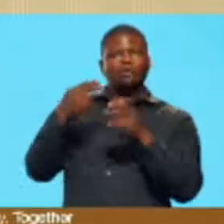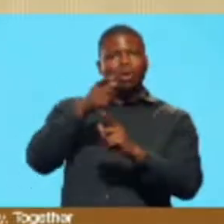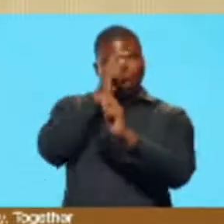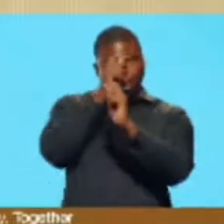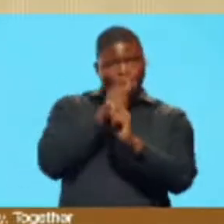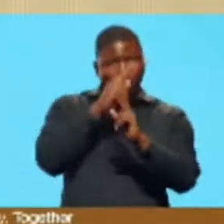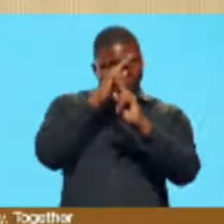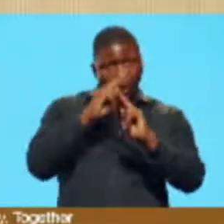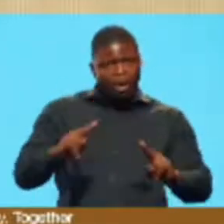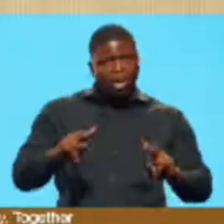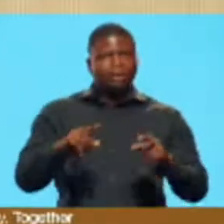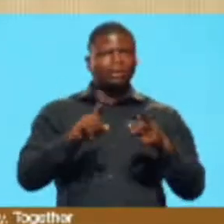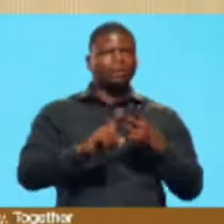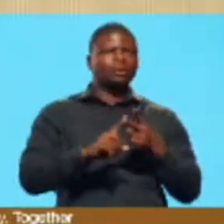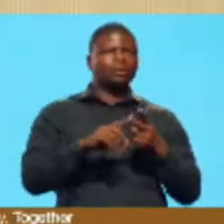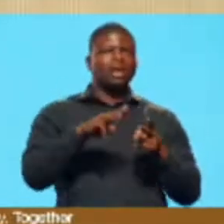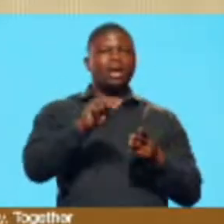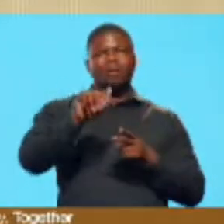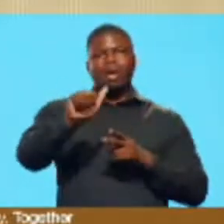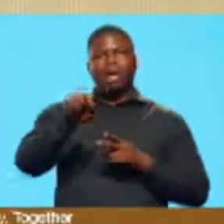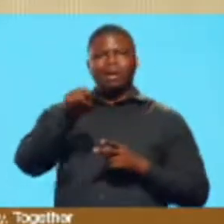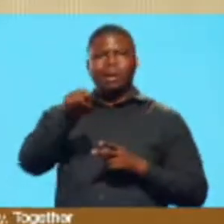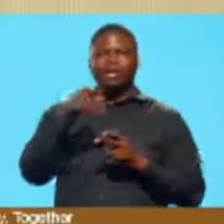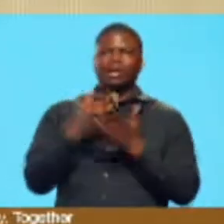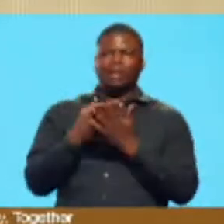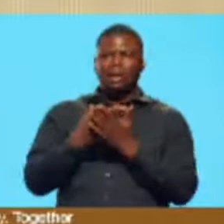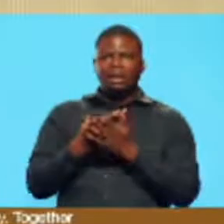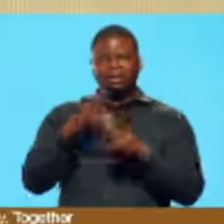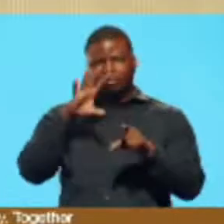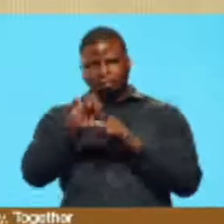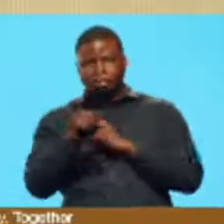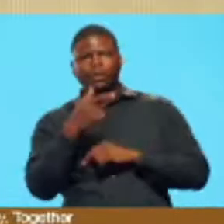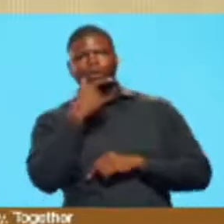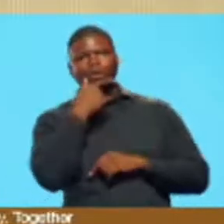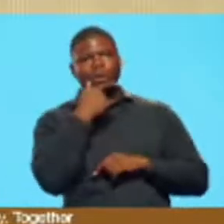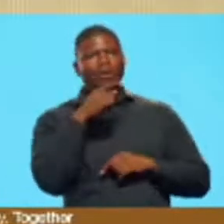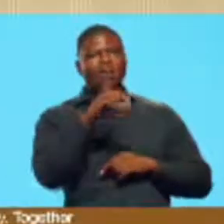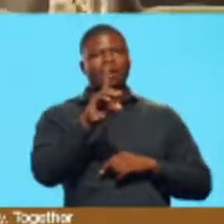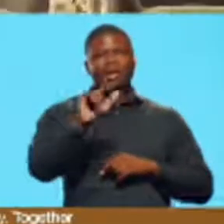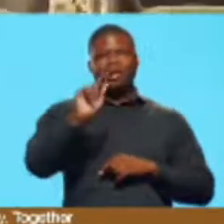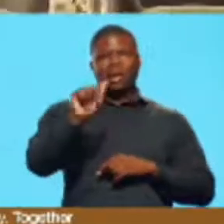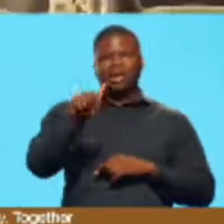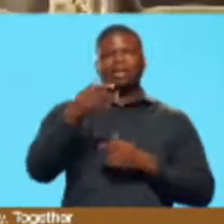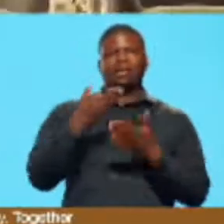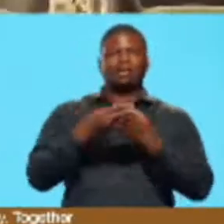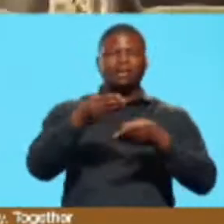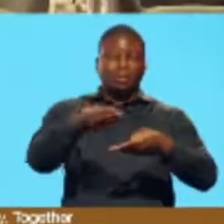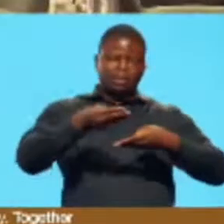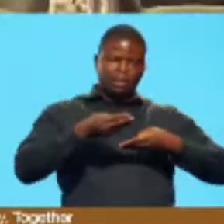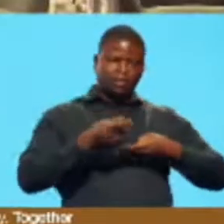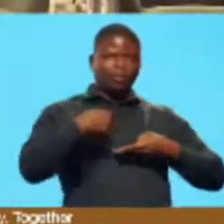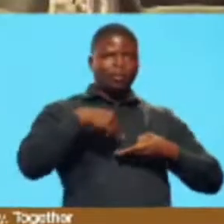to this issue of gap, a data gap that we have.